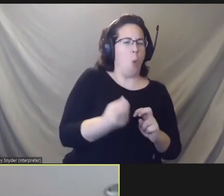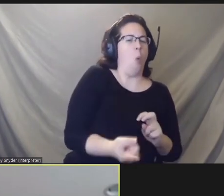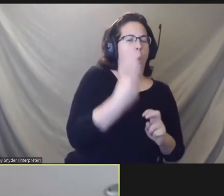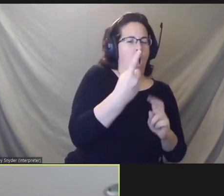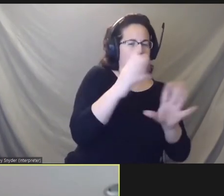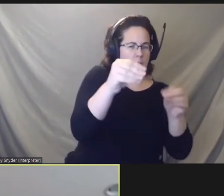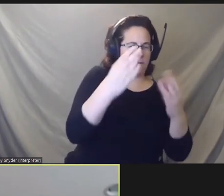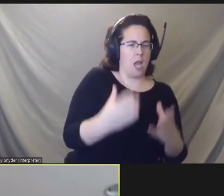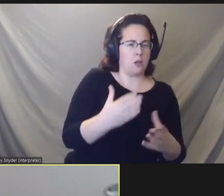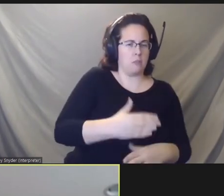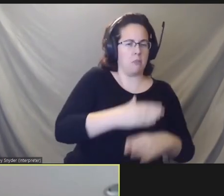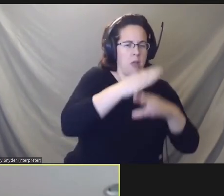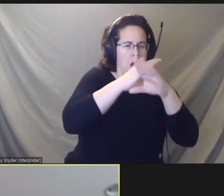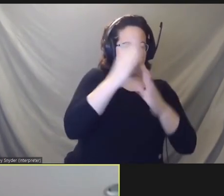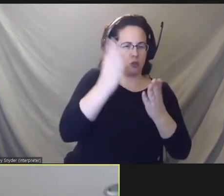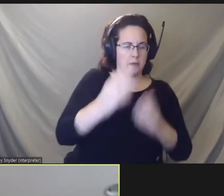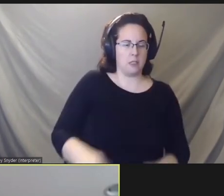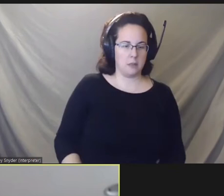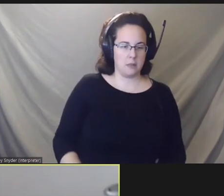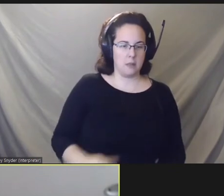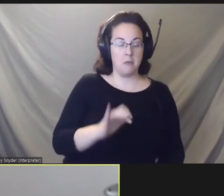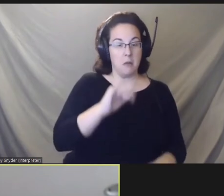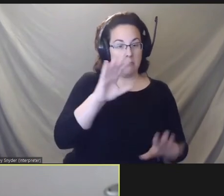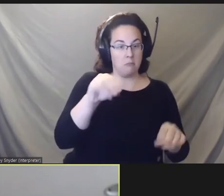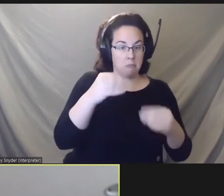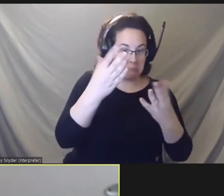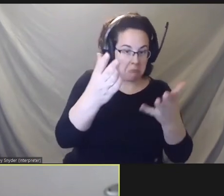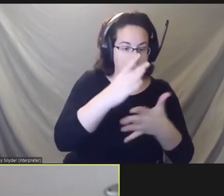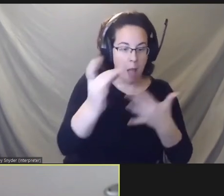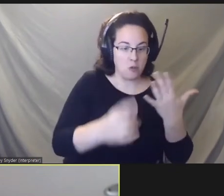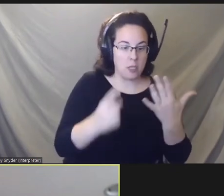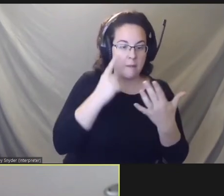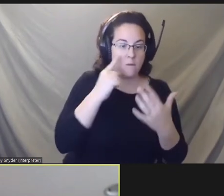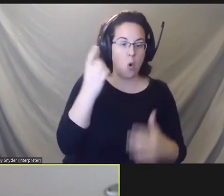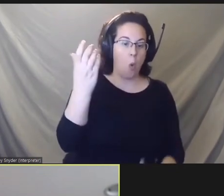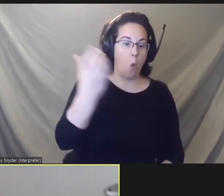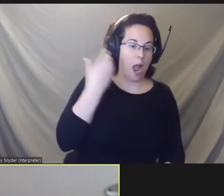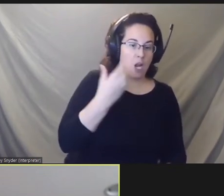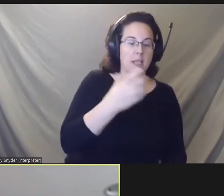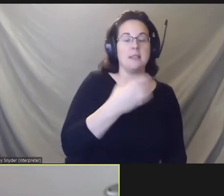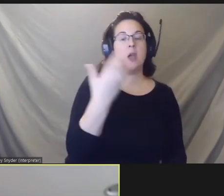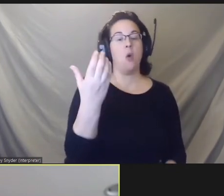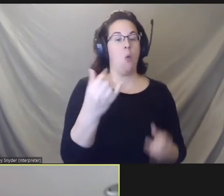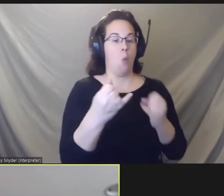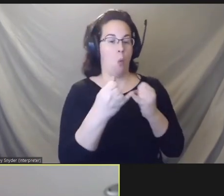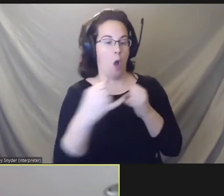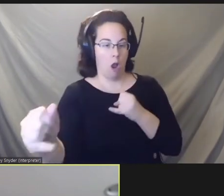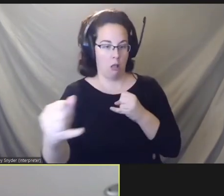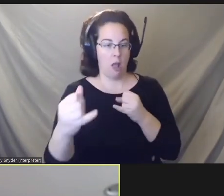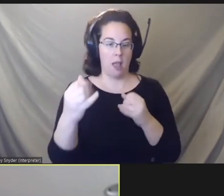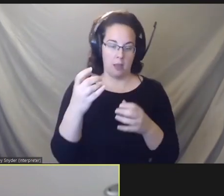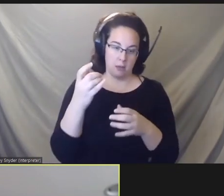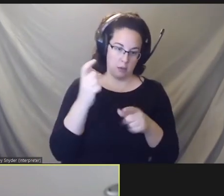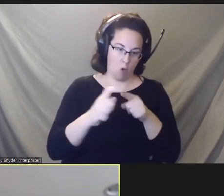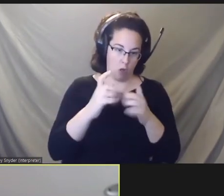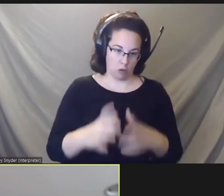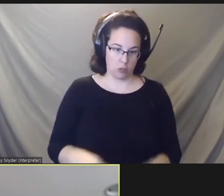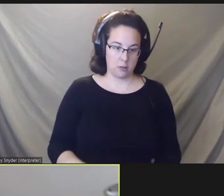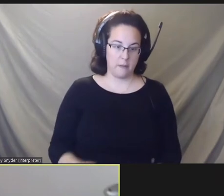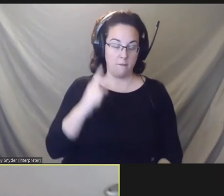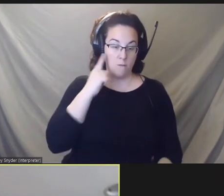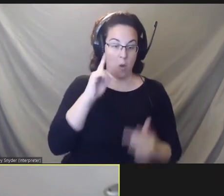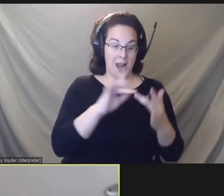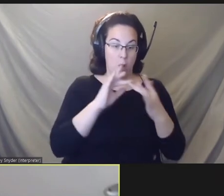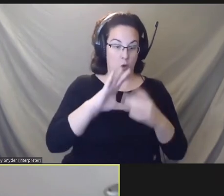services. This provider offers call blocking options for wireless and wireline customers. For network-based blocking,